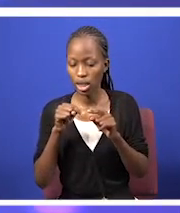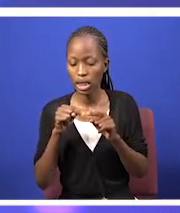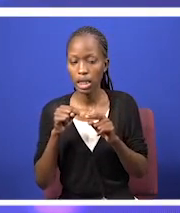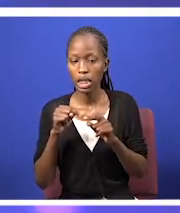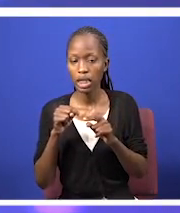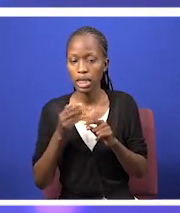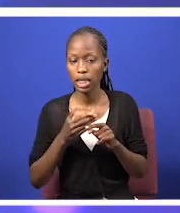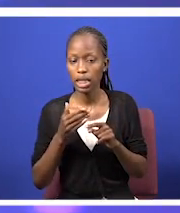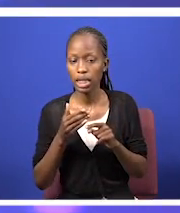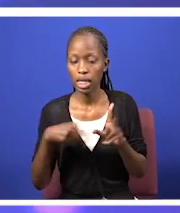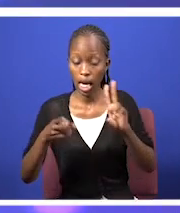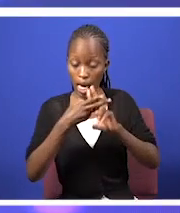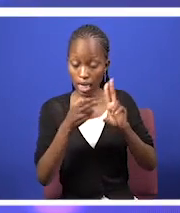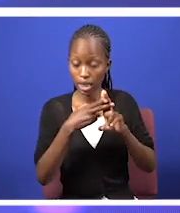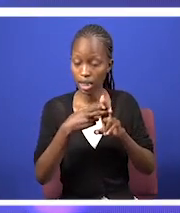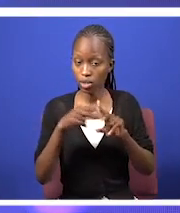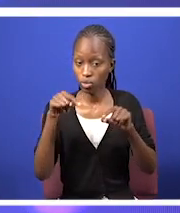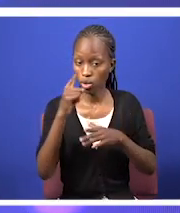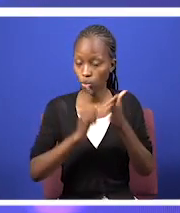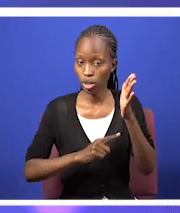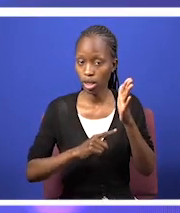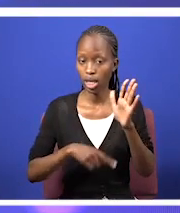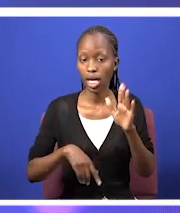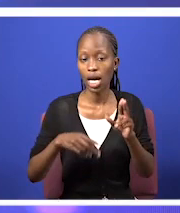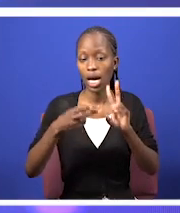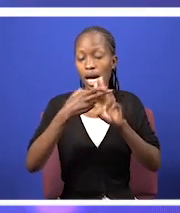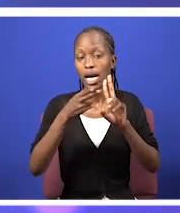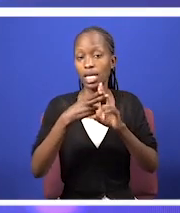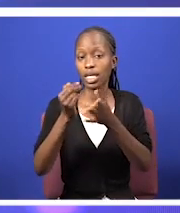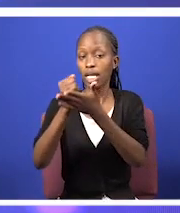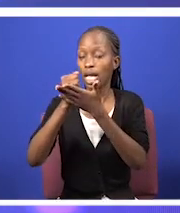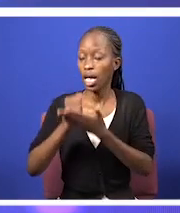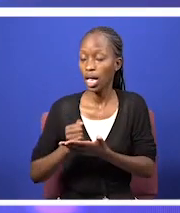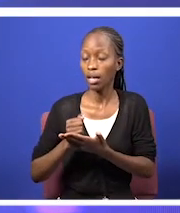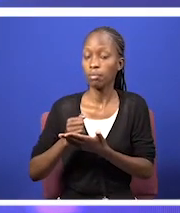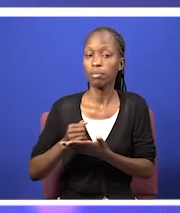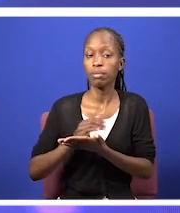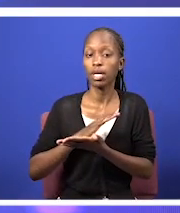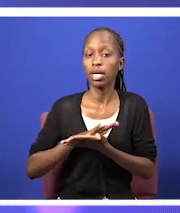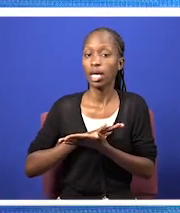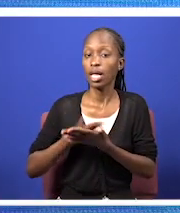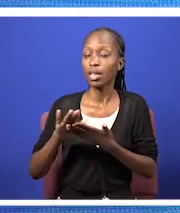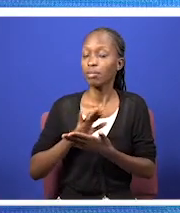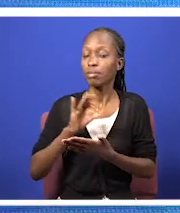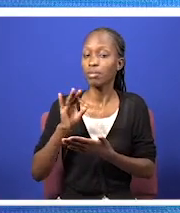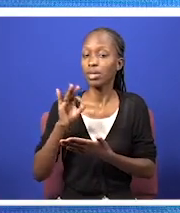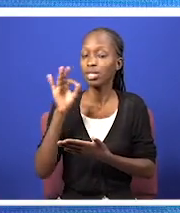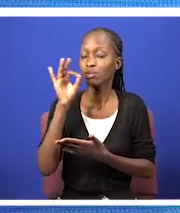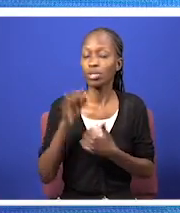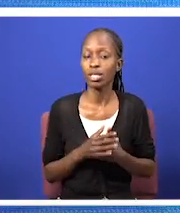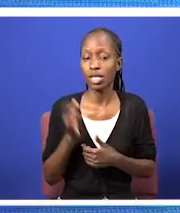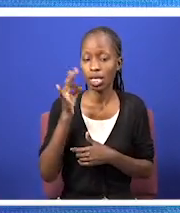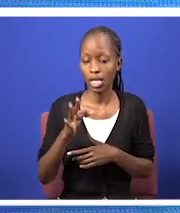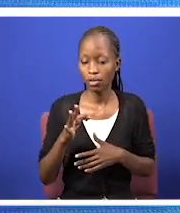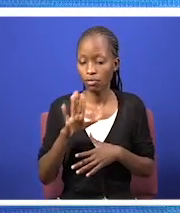today's message, and our hashtag, kindly remember, is hashtag help me Holy Spirit. If you've made the decision to